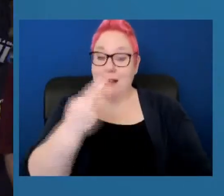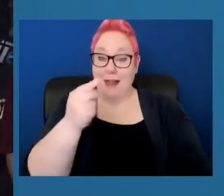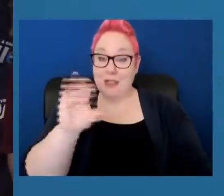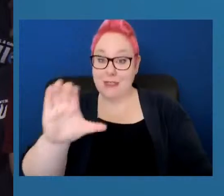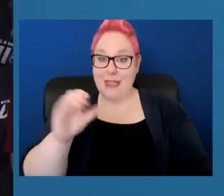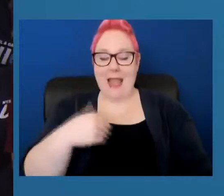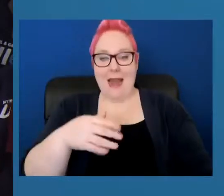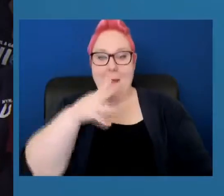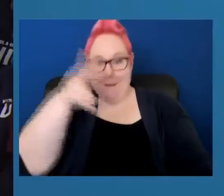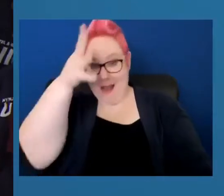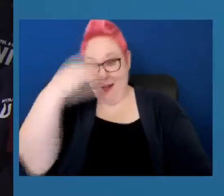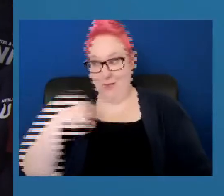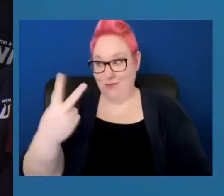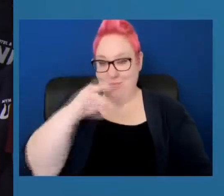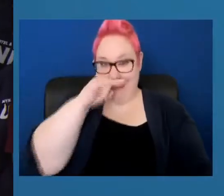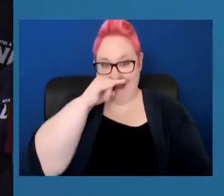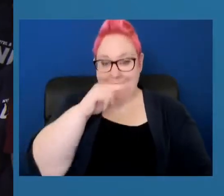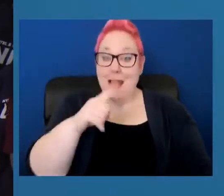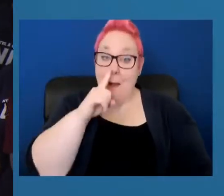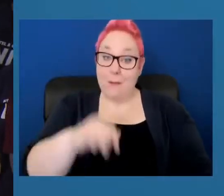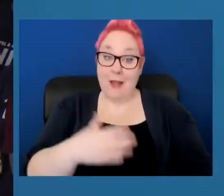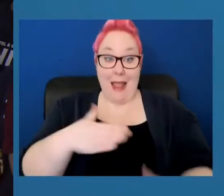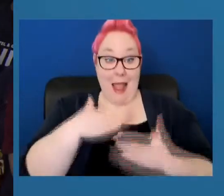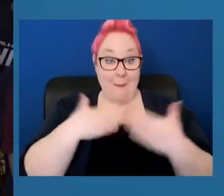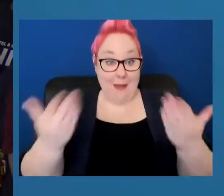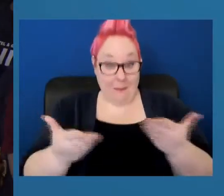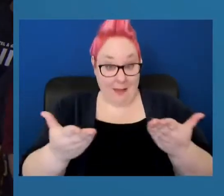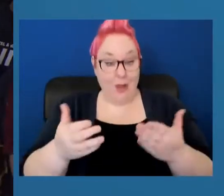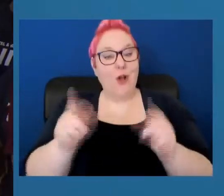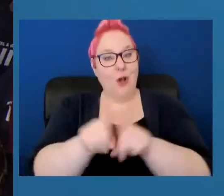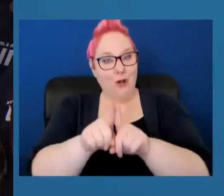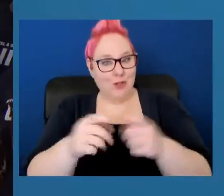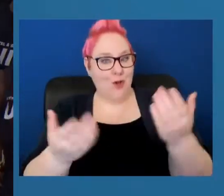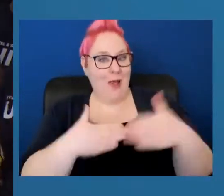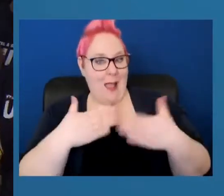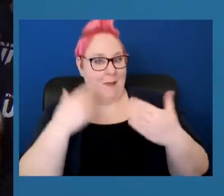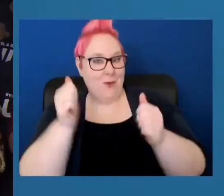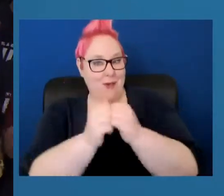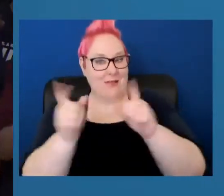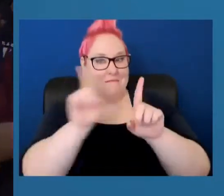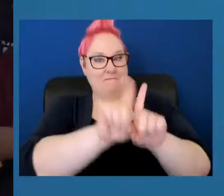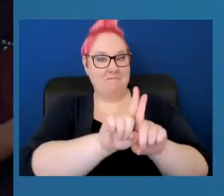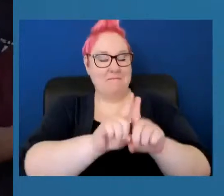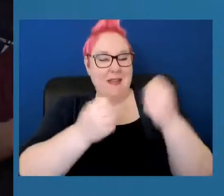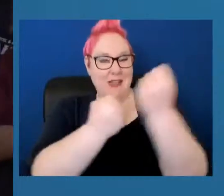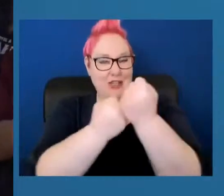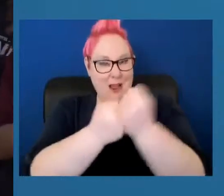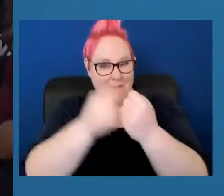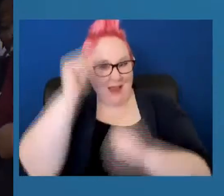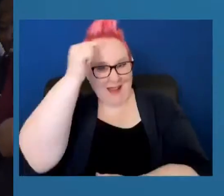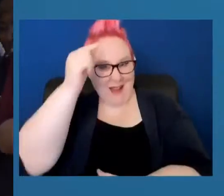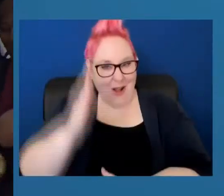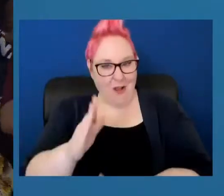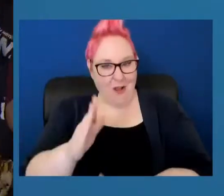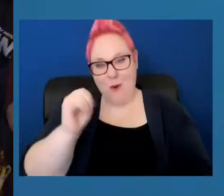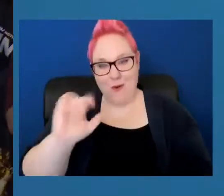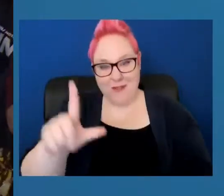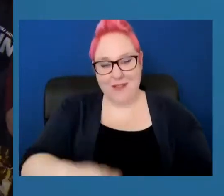you, and most of all, I'm happy to be here with our champion, our Governor Hochul. Yay. We all know how